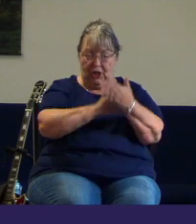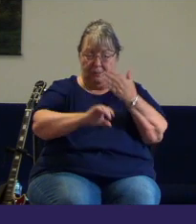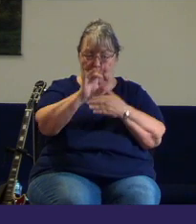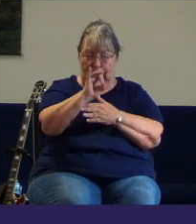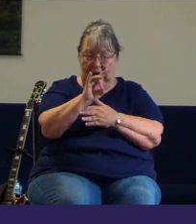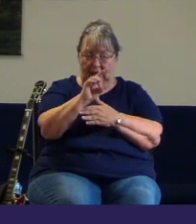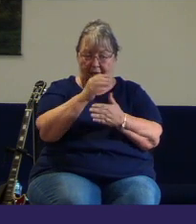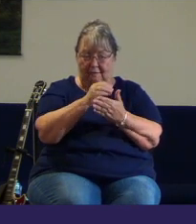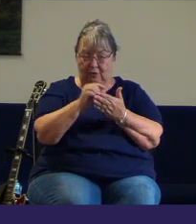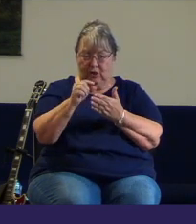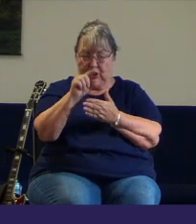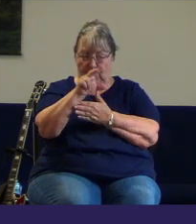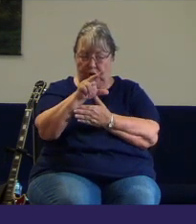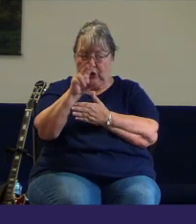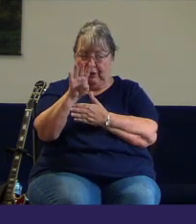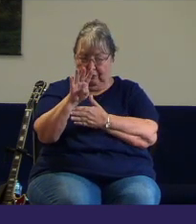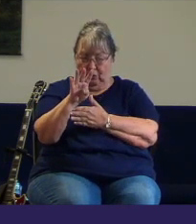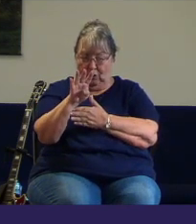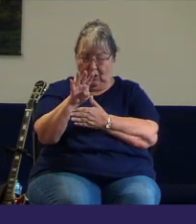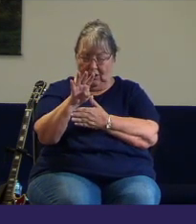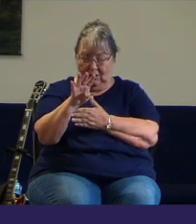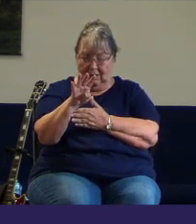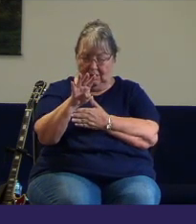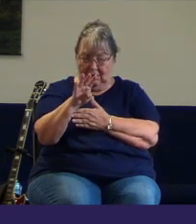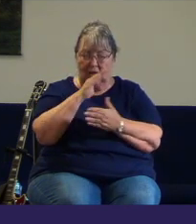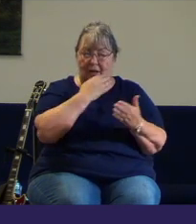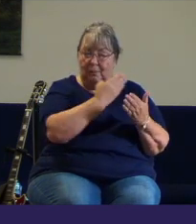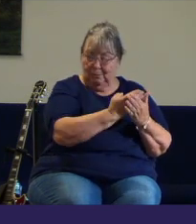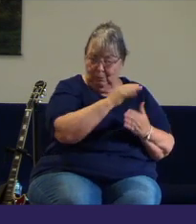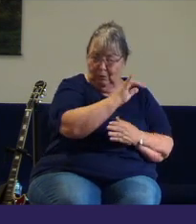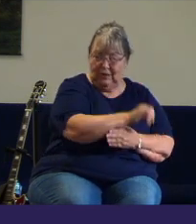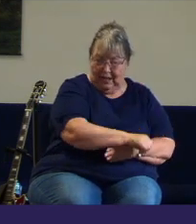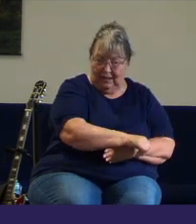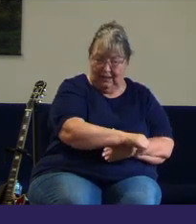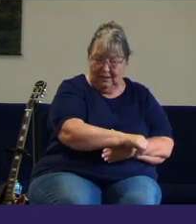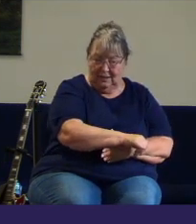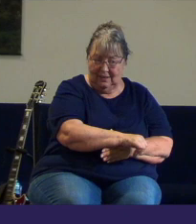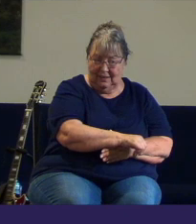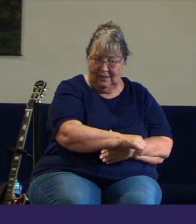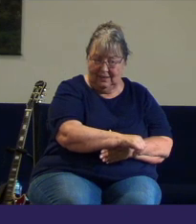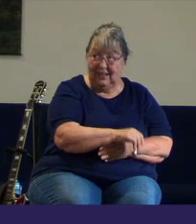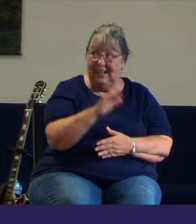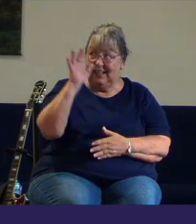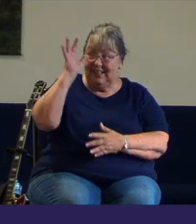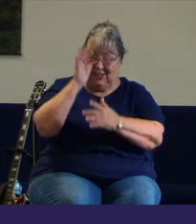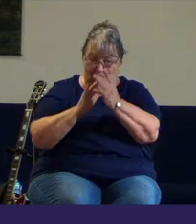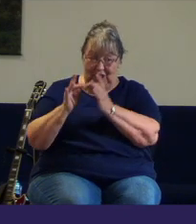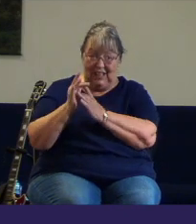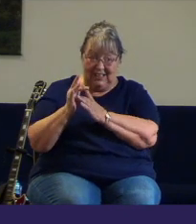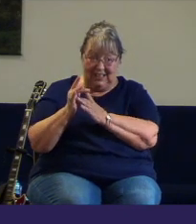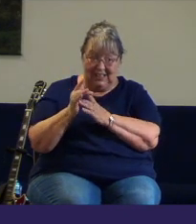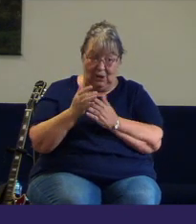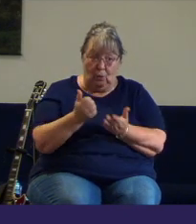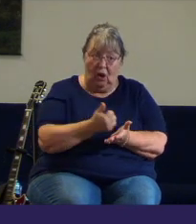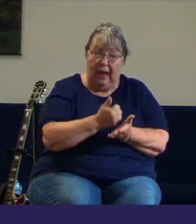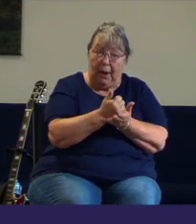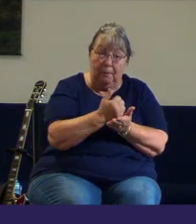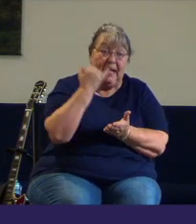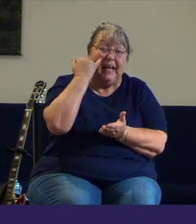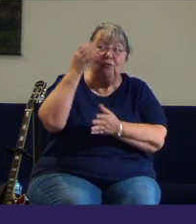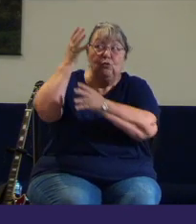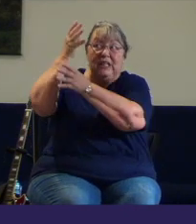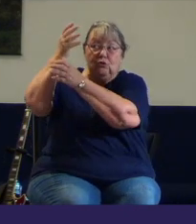He's on our side. He's pushing for us. He knows we can make it. He'll get us there if we just trust him.